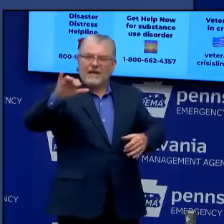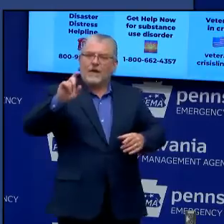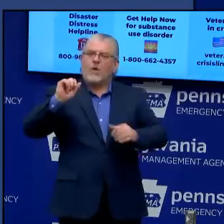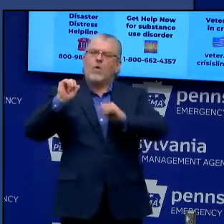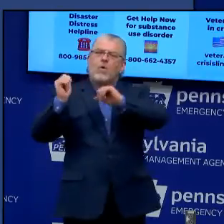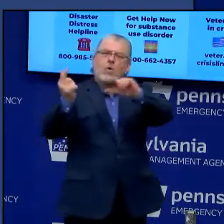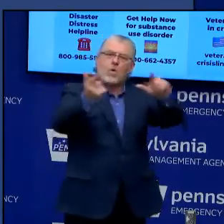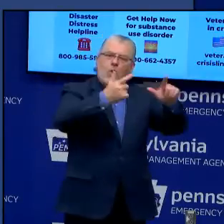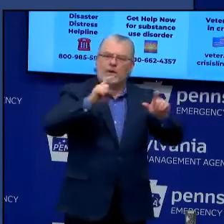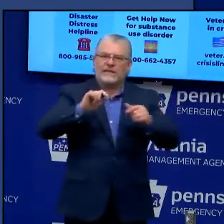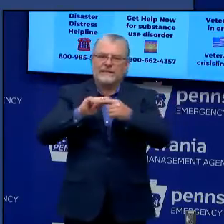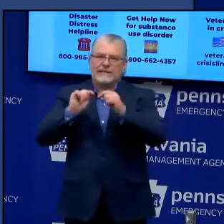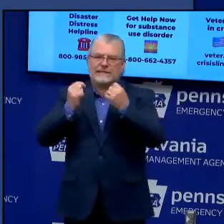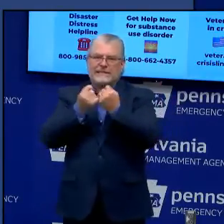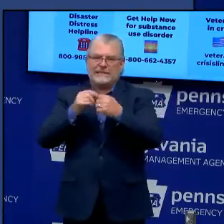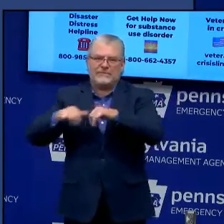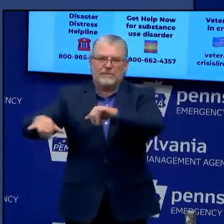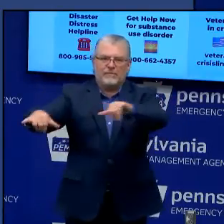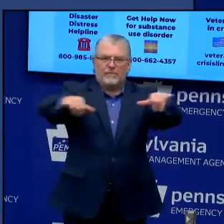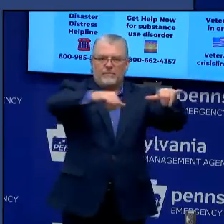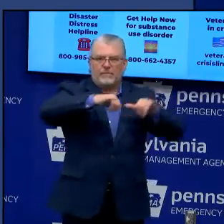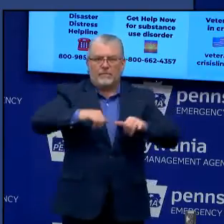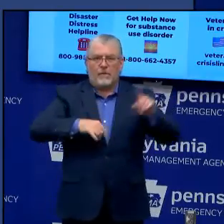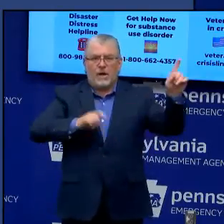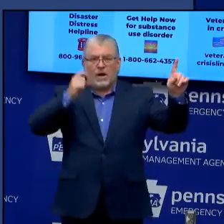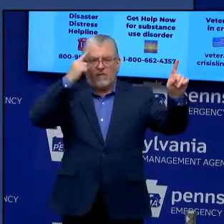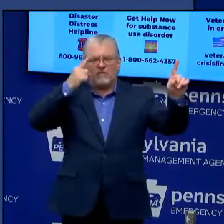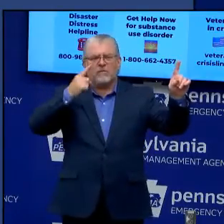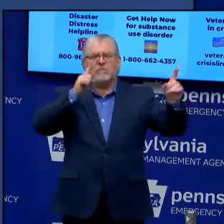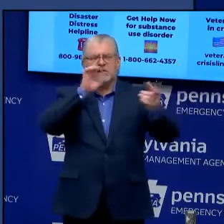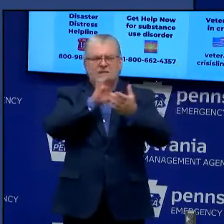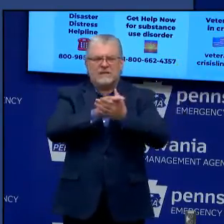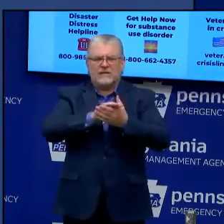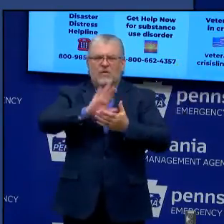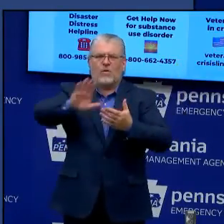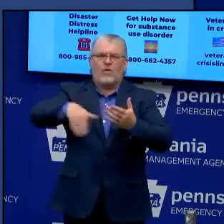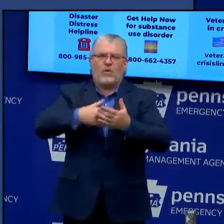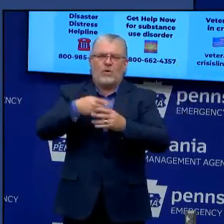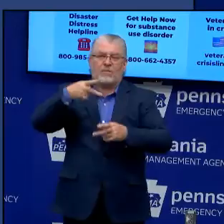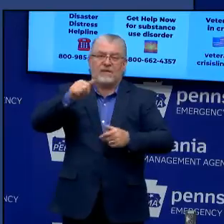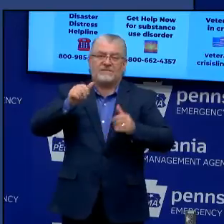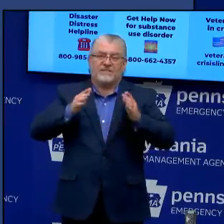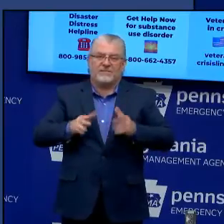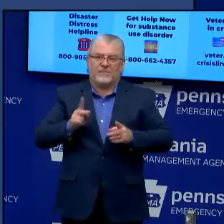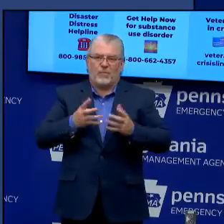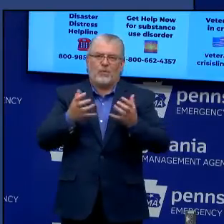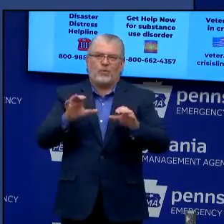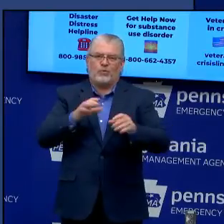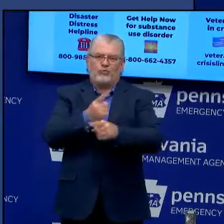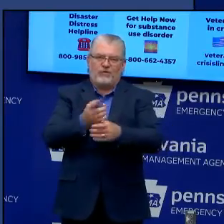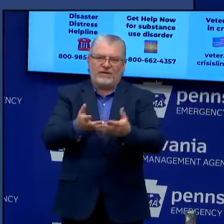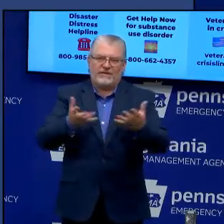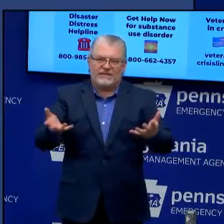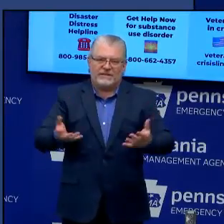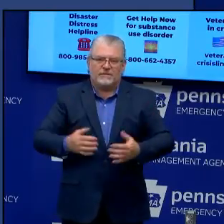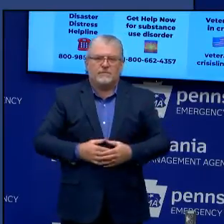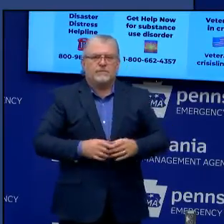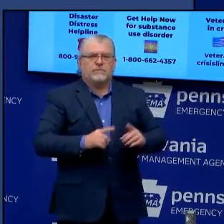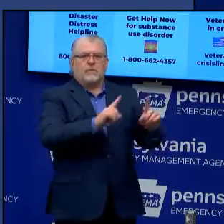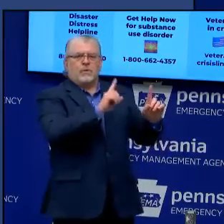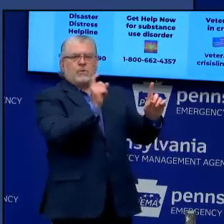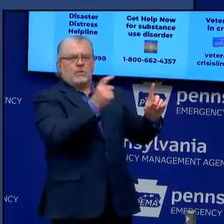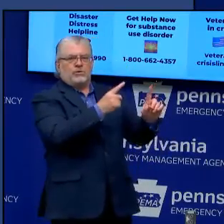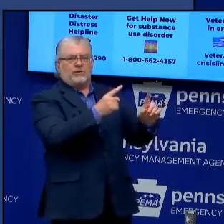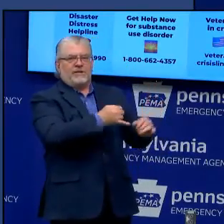and the right thing for Pennsylvania. Our last question for today is from Public Source. During the yellow phase, should